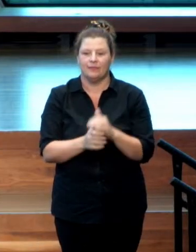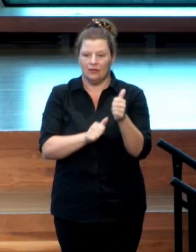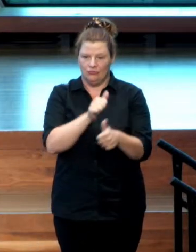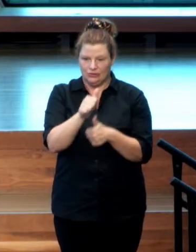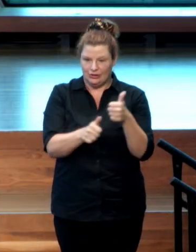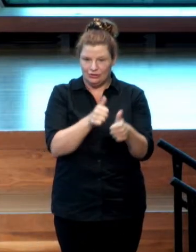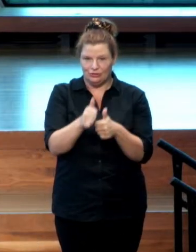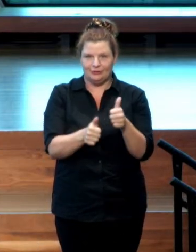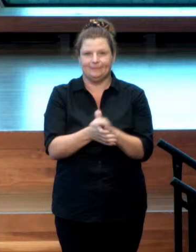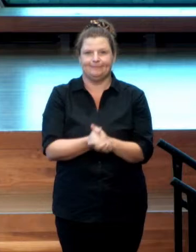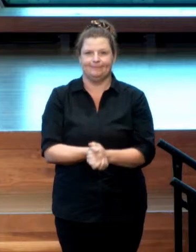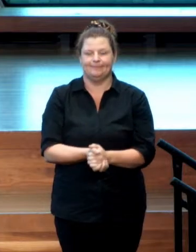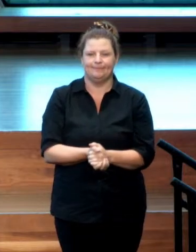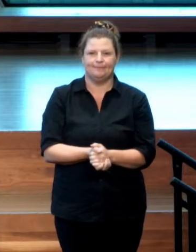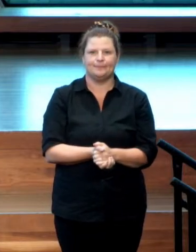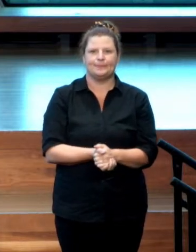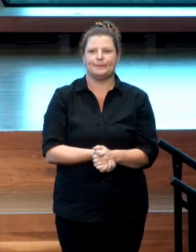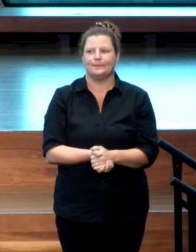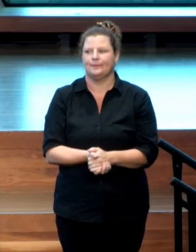Congratulations.